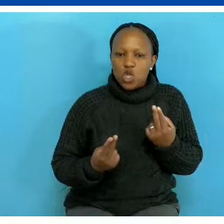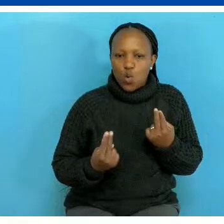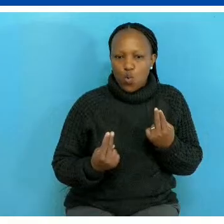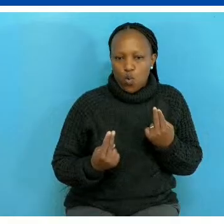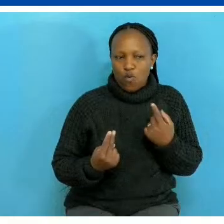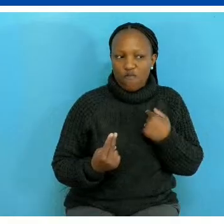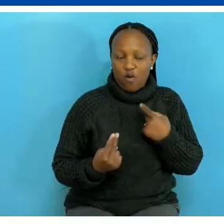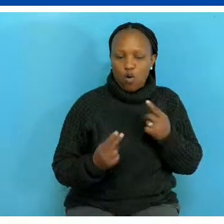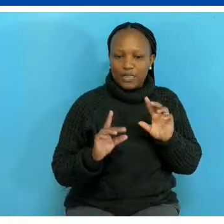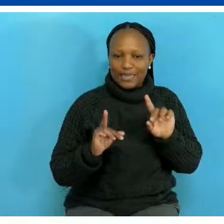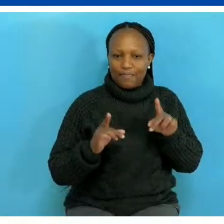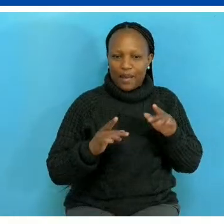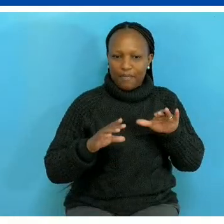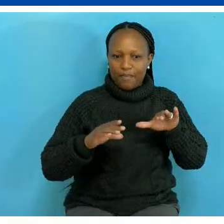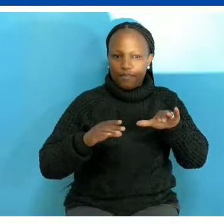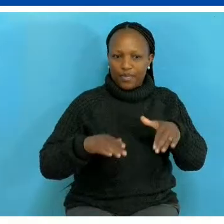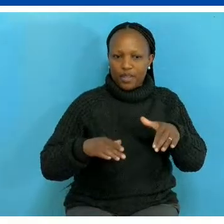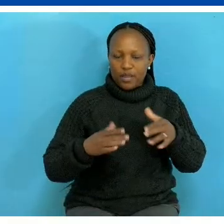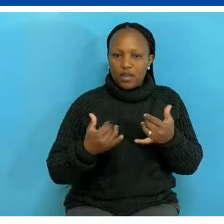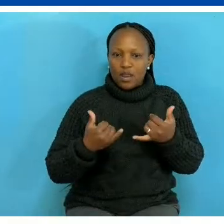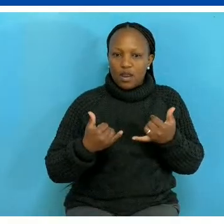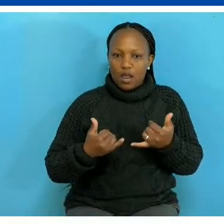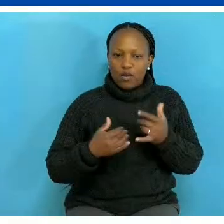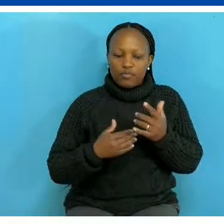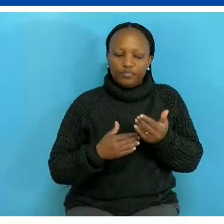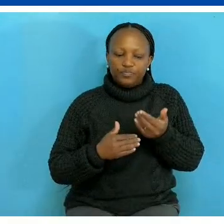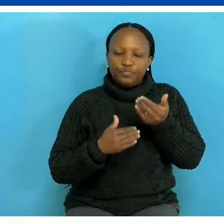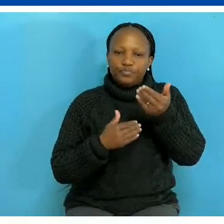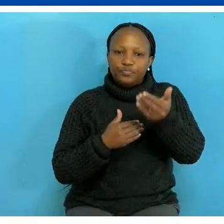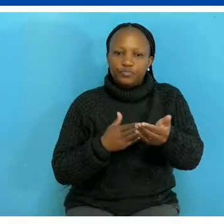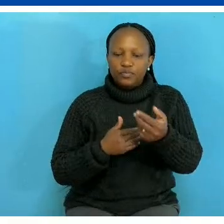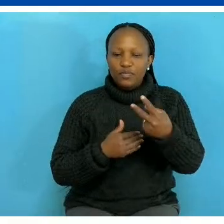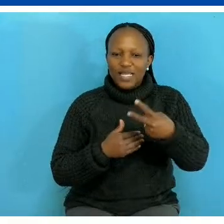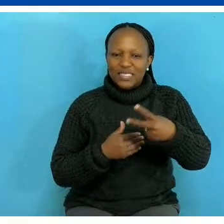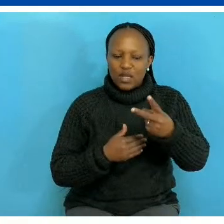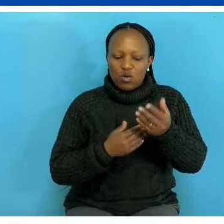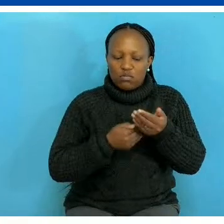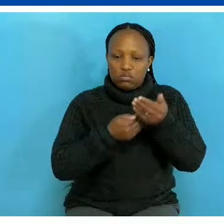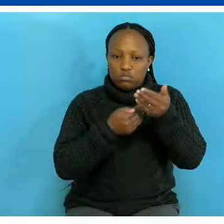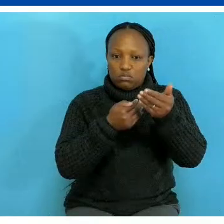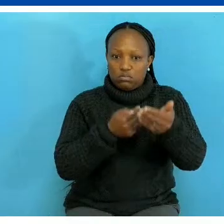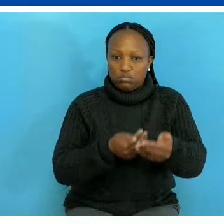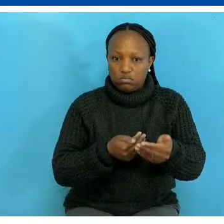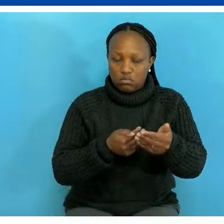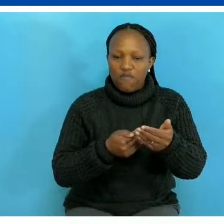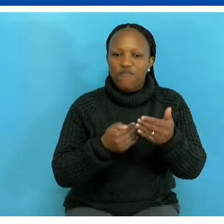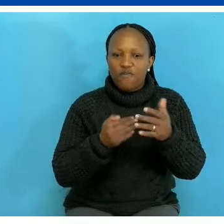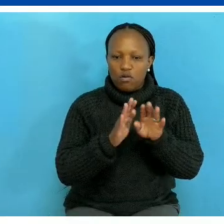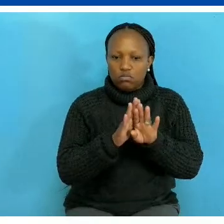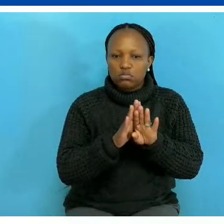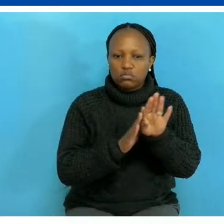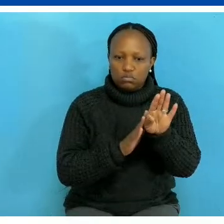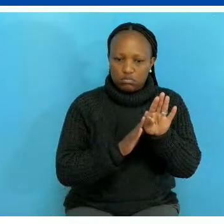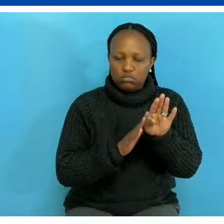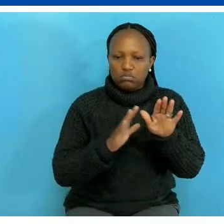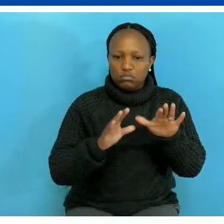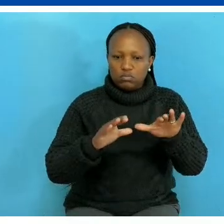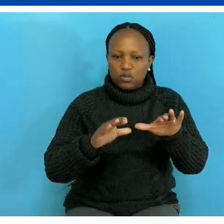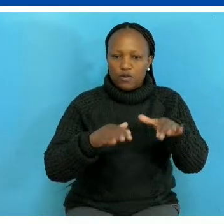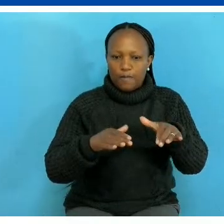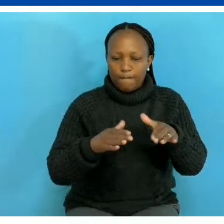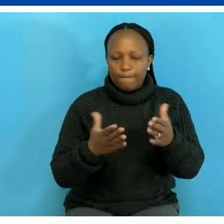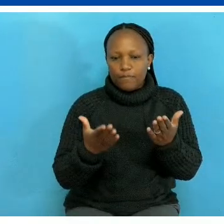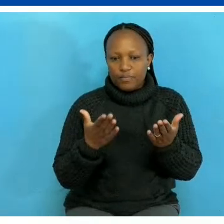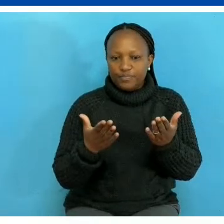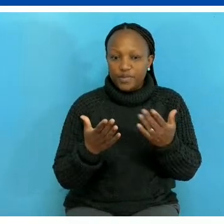department is that we are going into a second phase of our development. So we potentially,